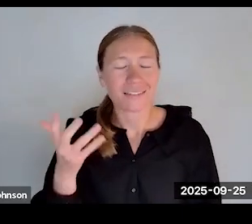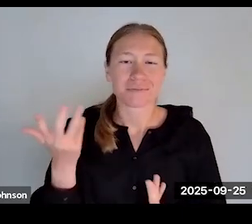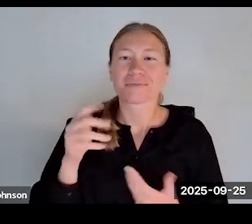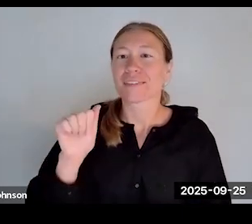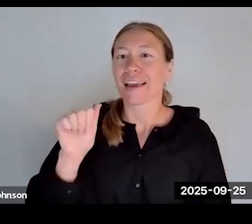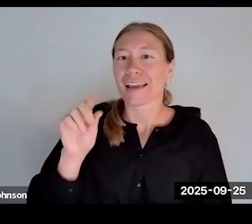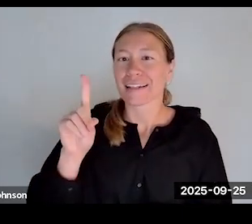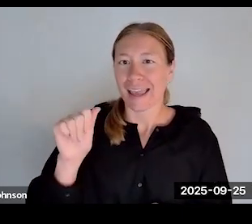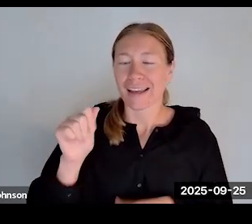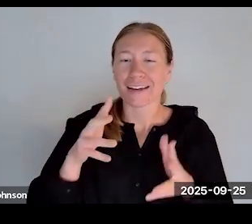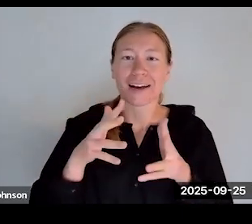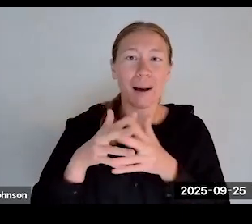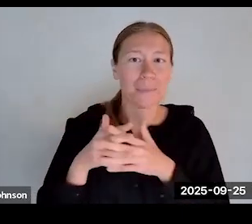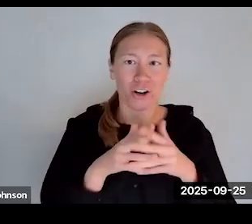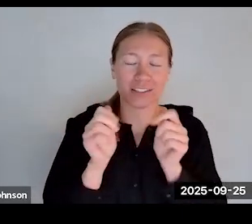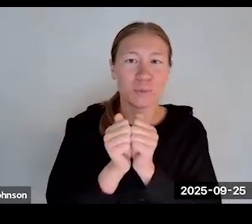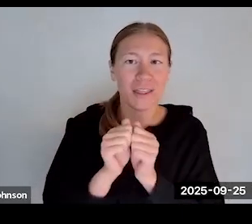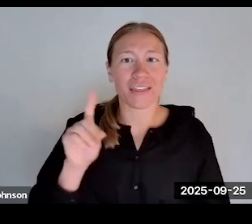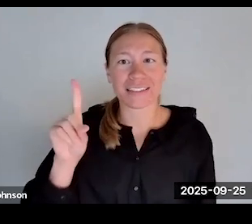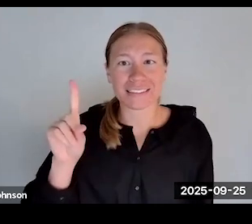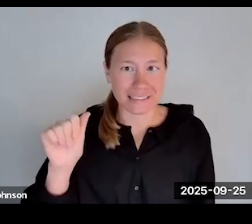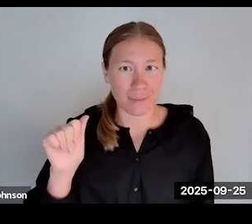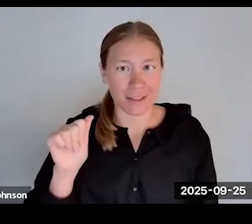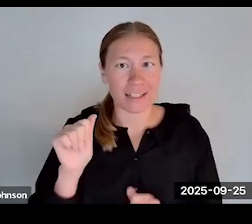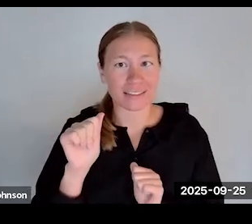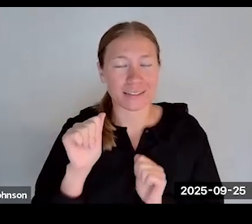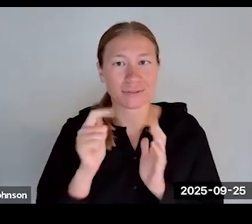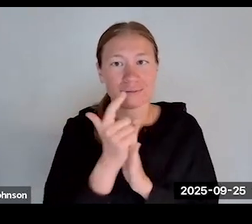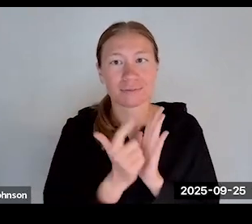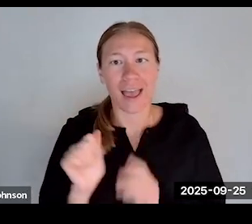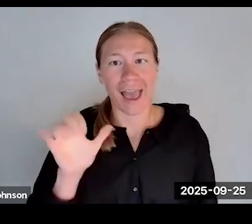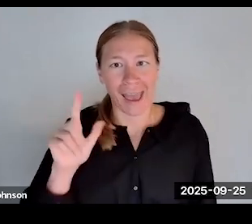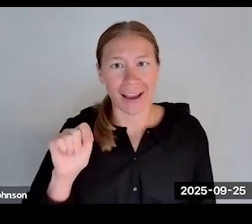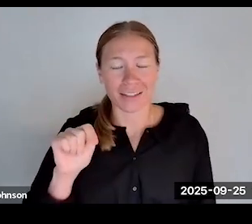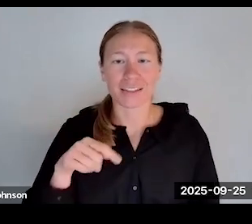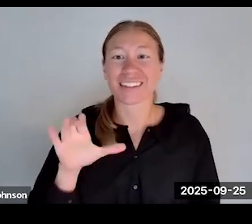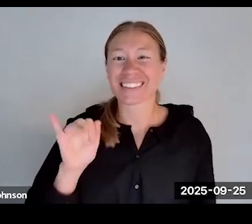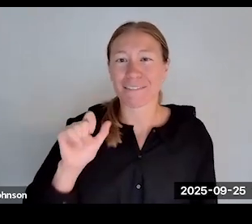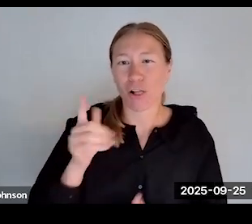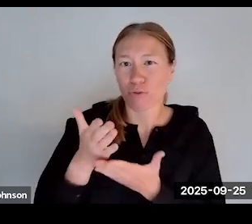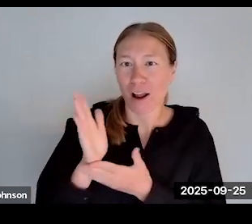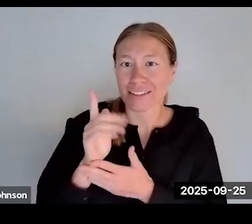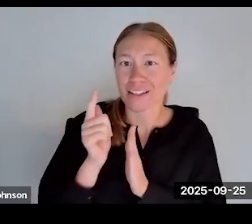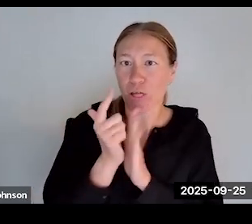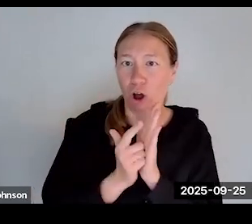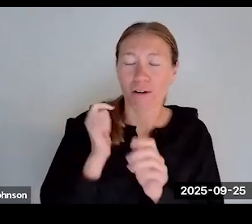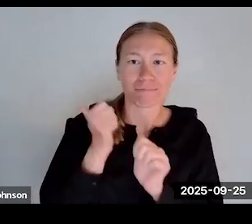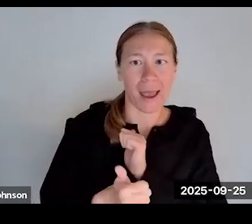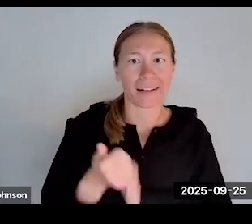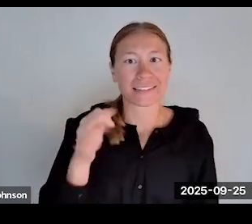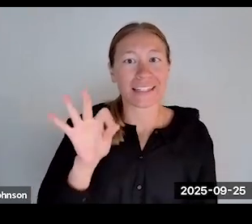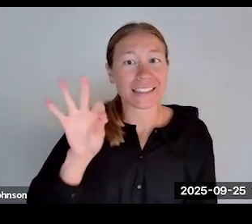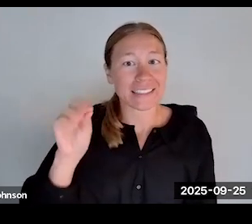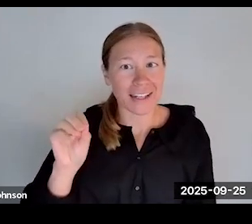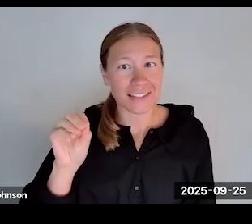ADA is the Americans with Disabilities Act, and it's a civil rights law that was originally passed in 1990 and